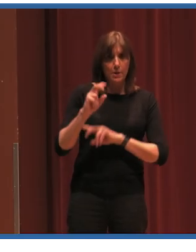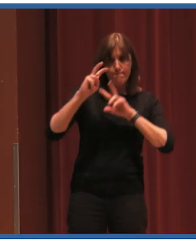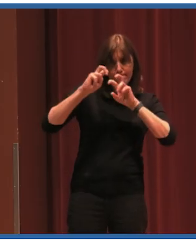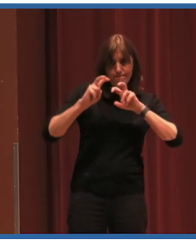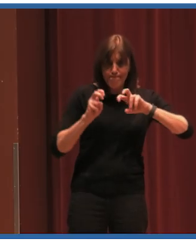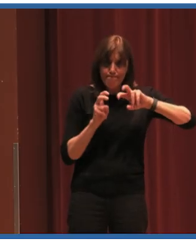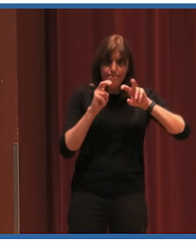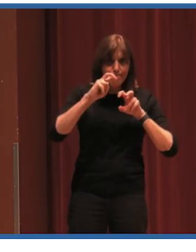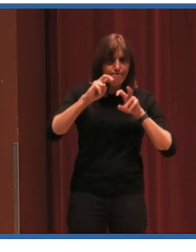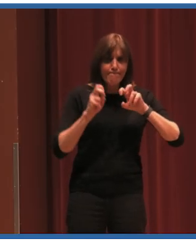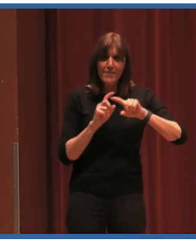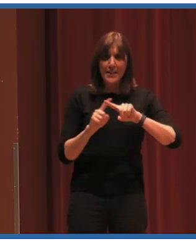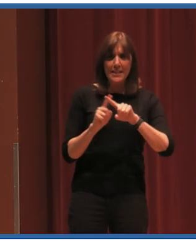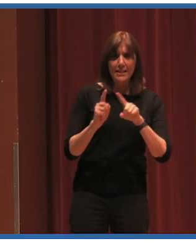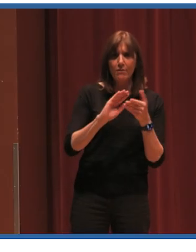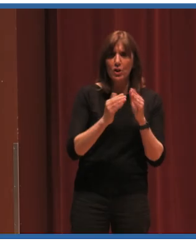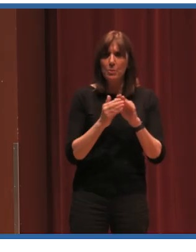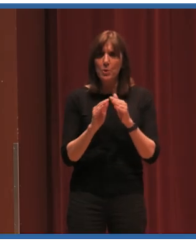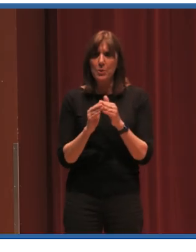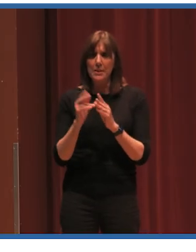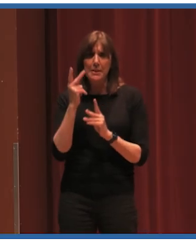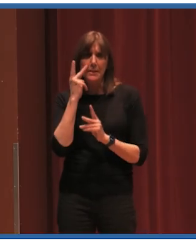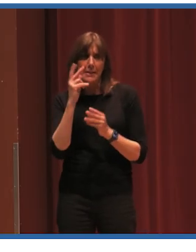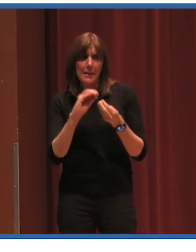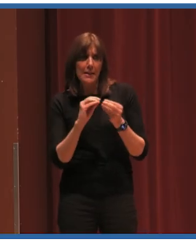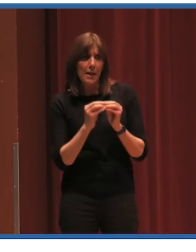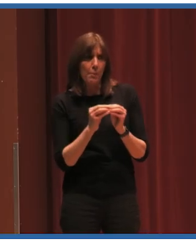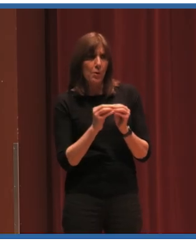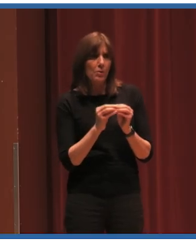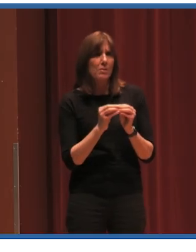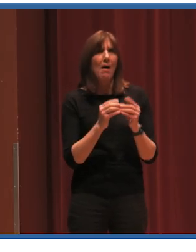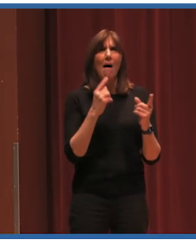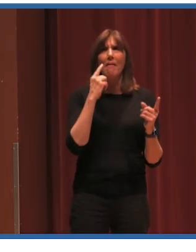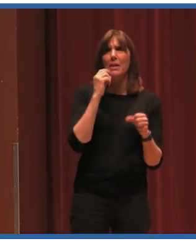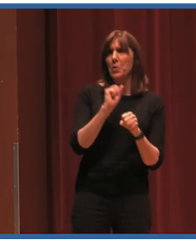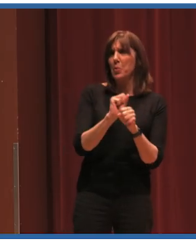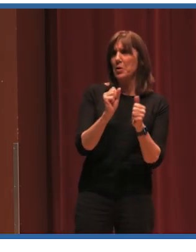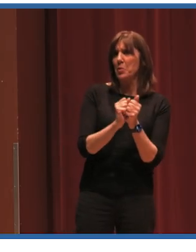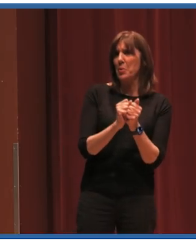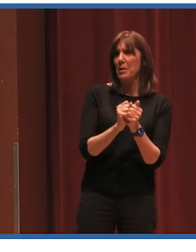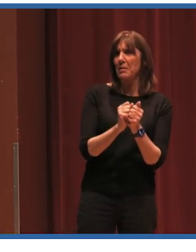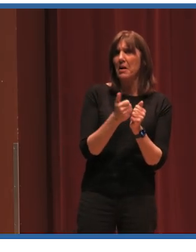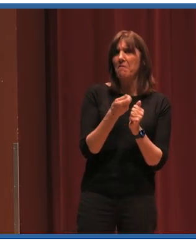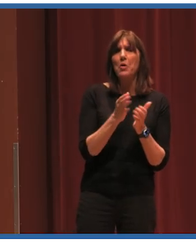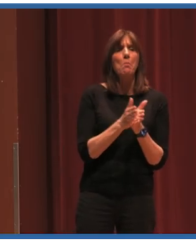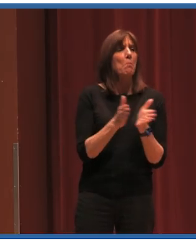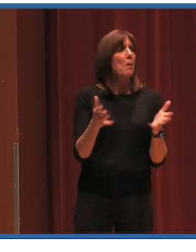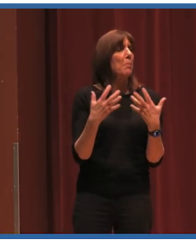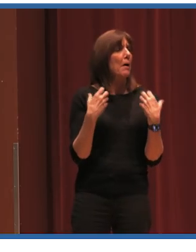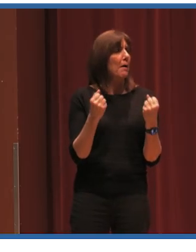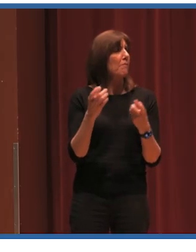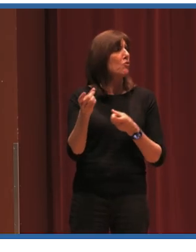apart into your different communities. So I think we worked with maybe a couple public health directors before